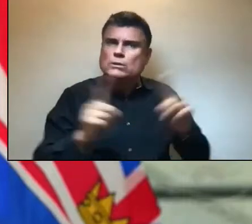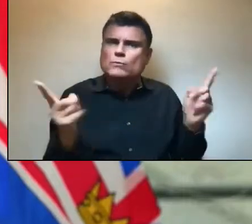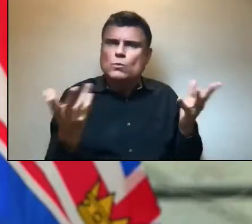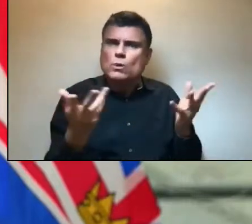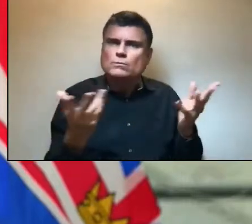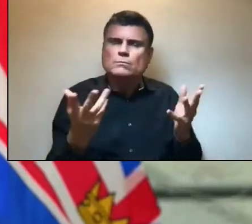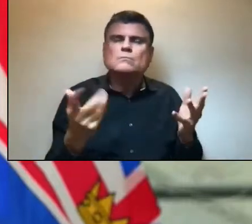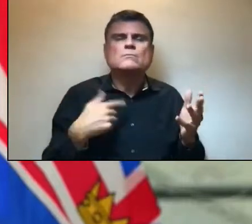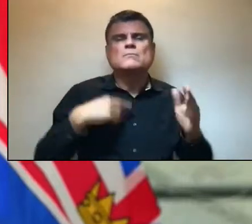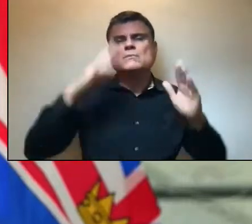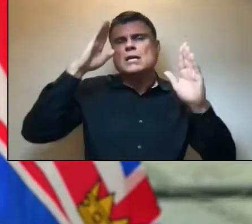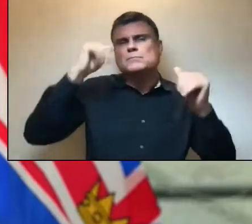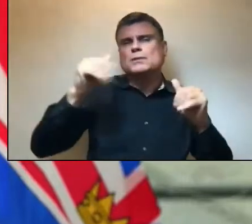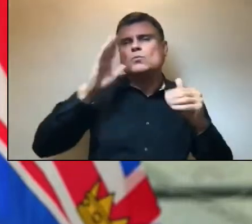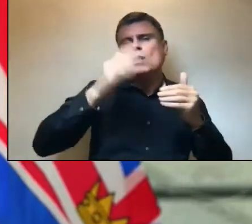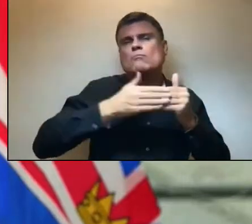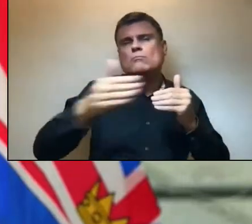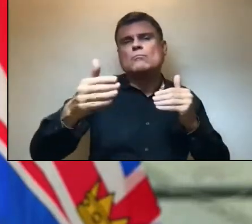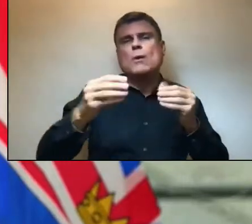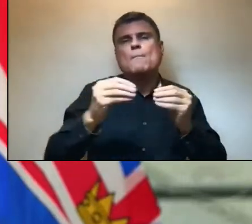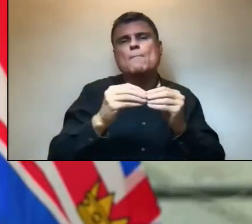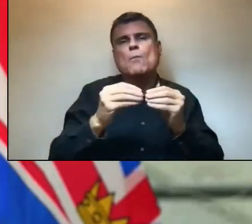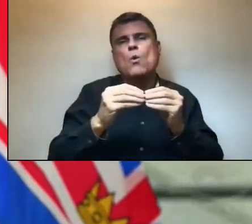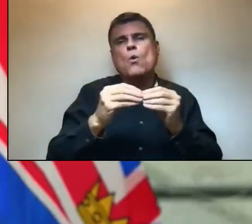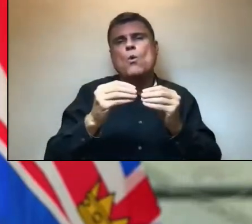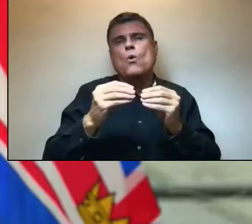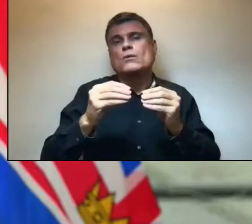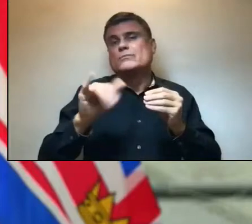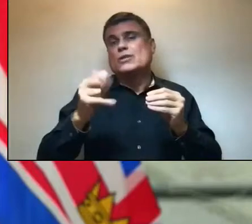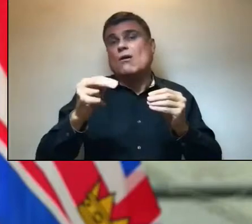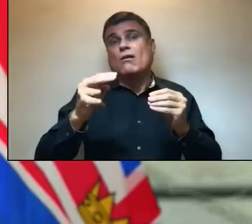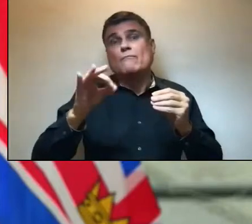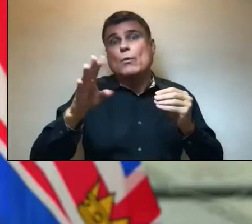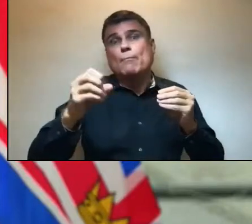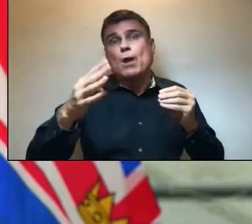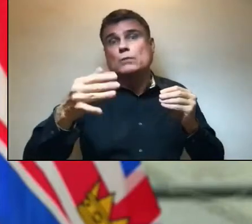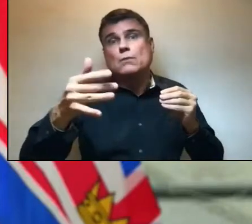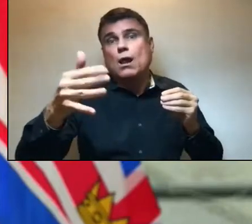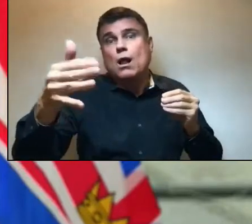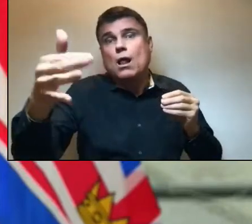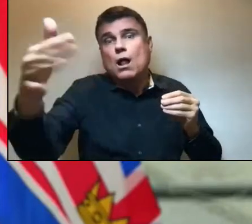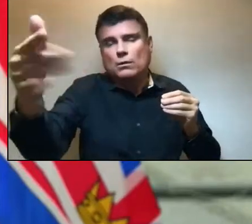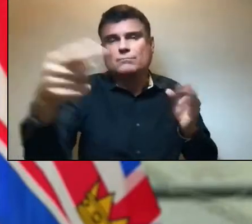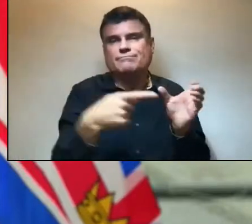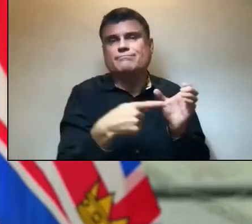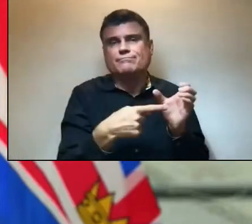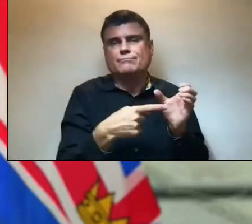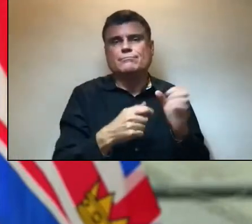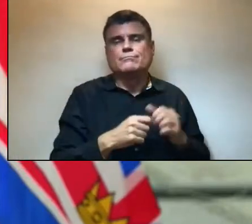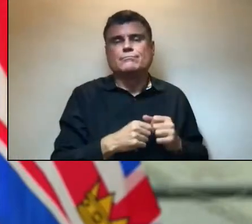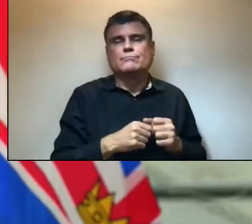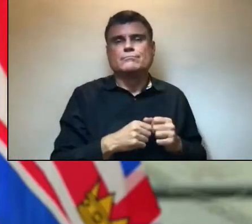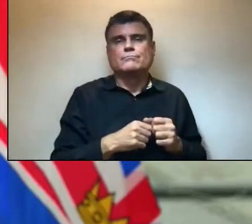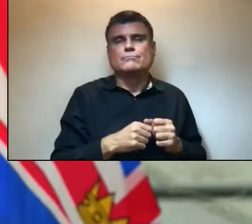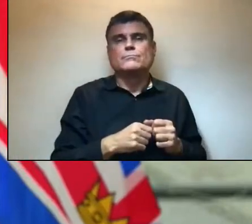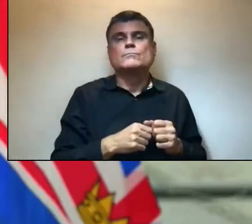longer than January. So we have started a process to be able to get people a